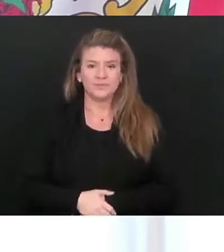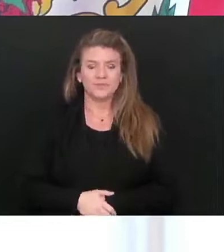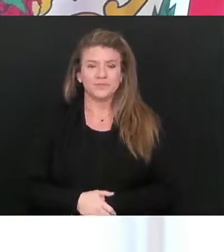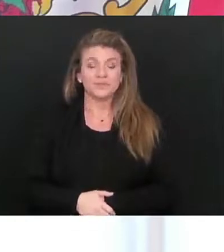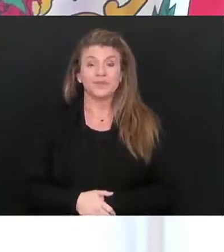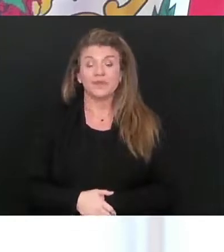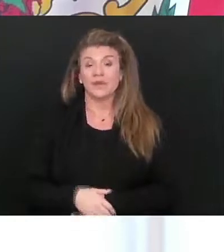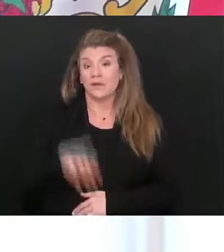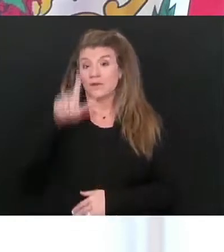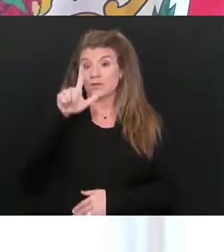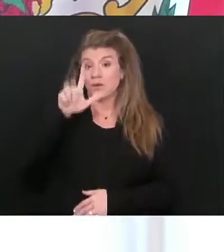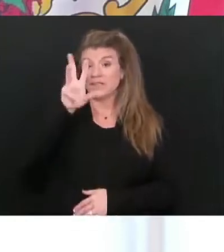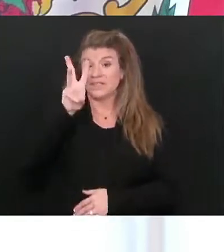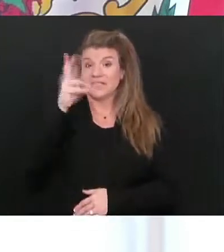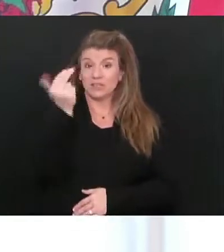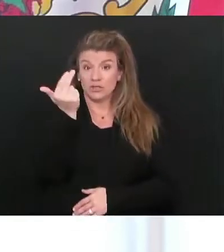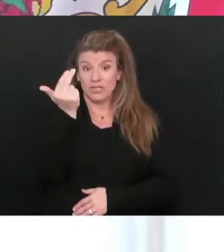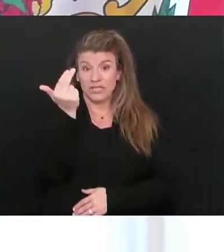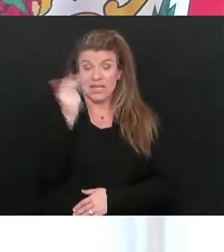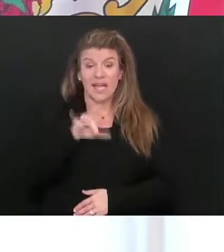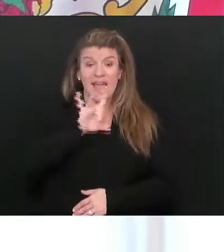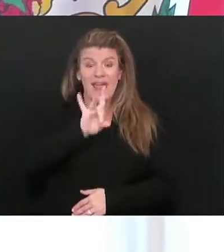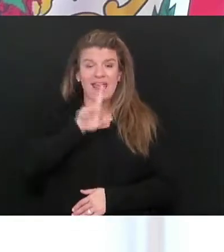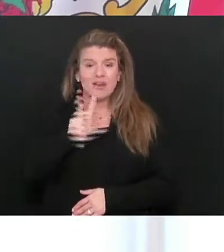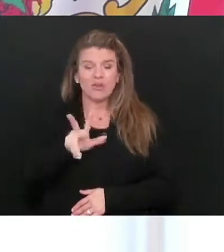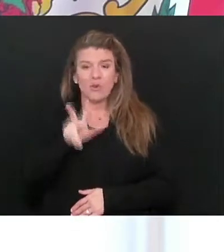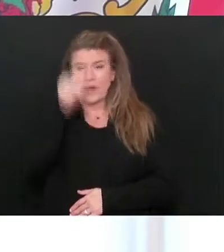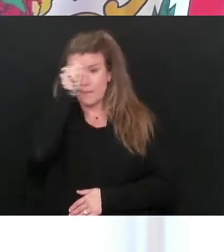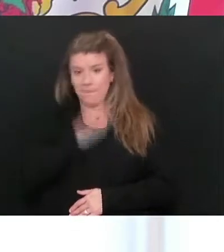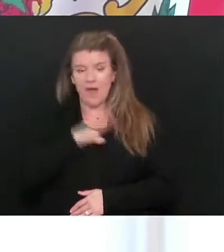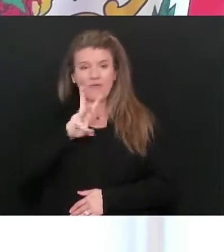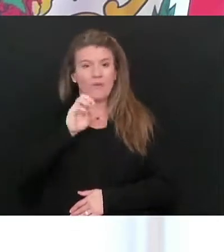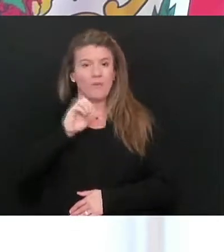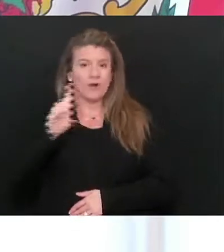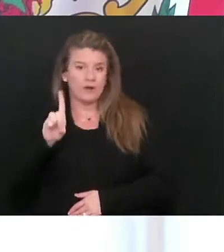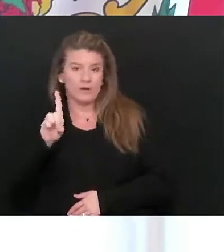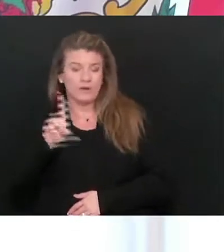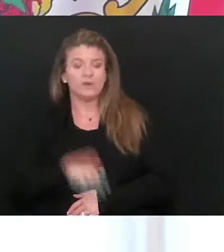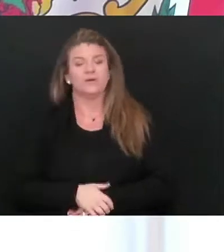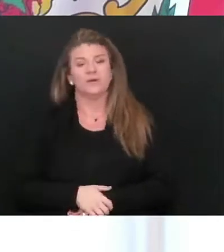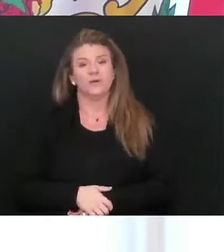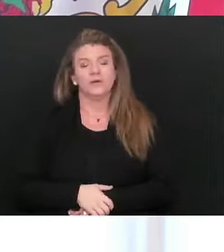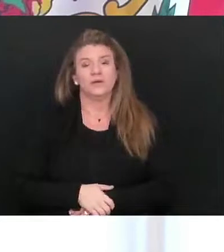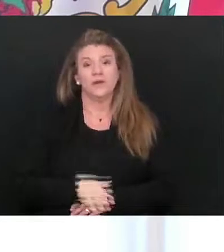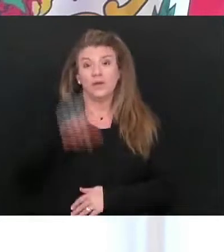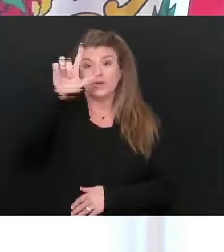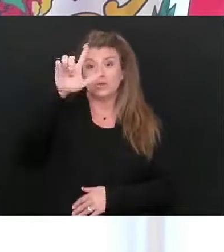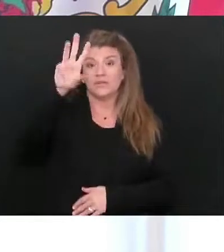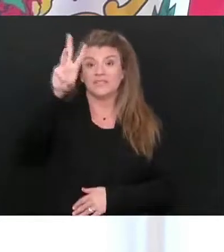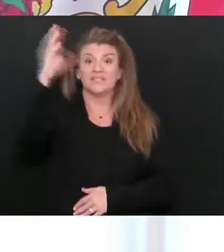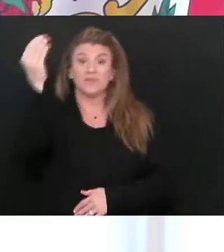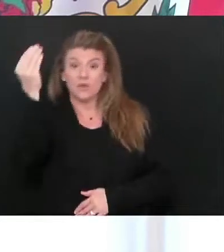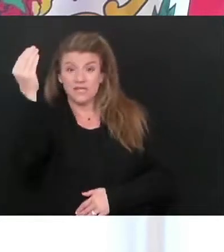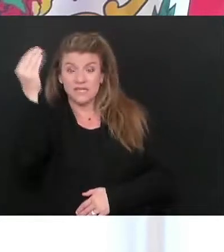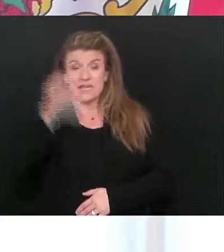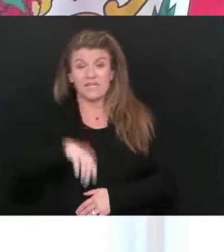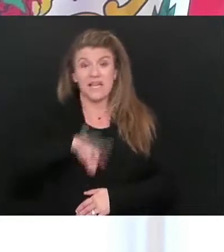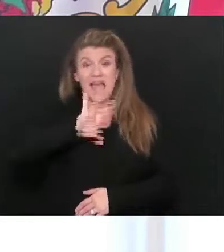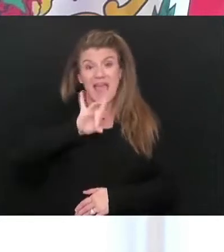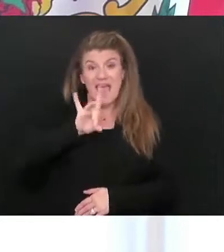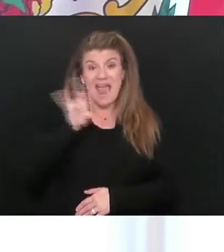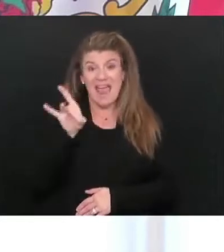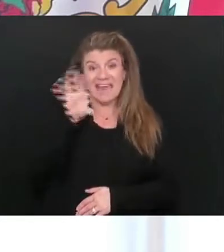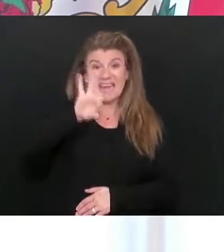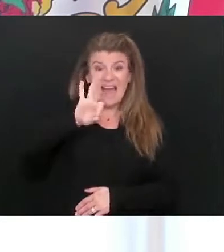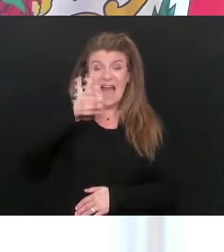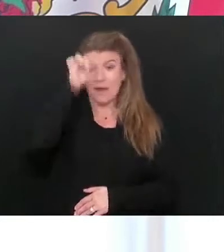Our 2,613th death is an 83-year-old male from Wood County. Our 2,614th death, an